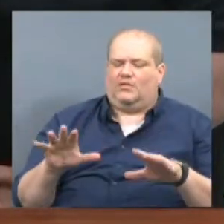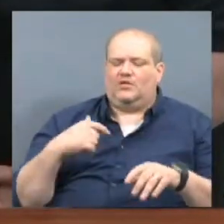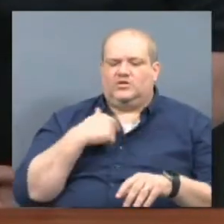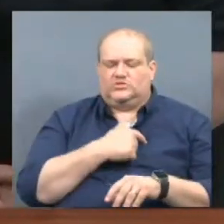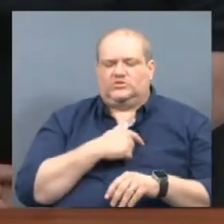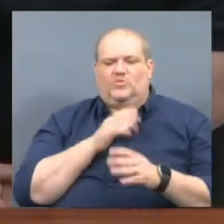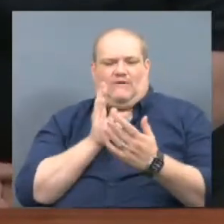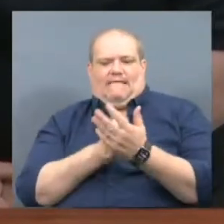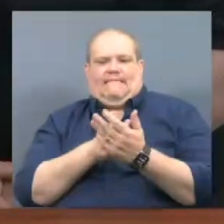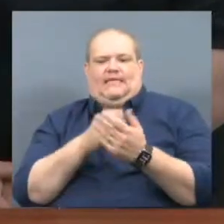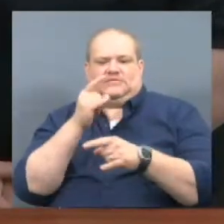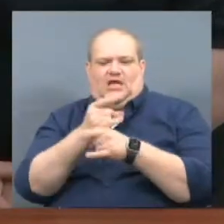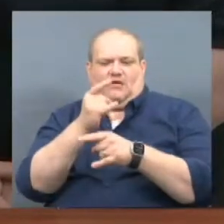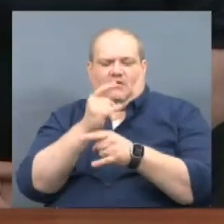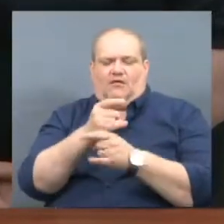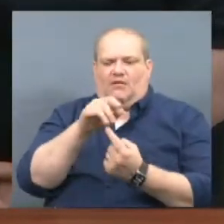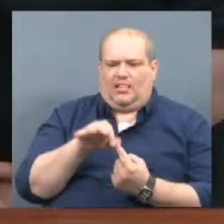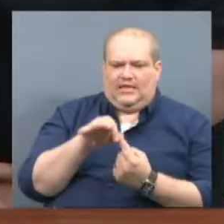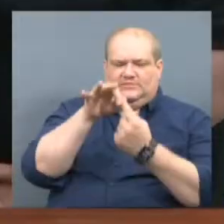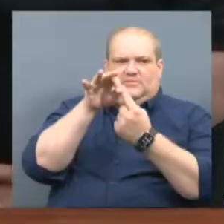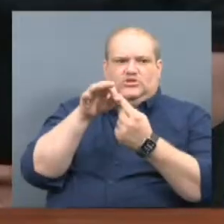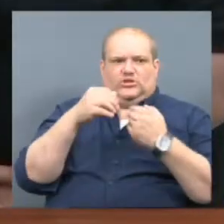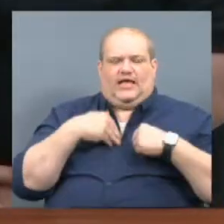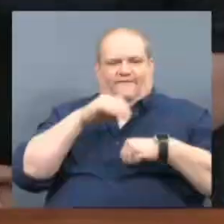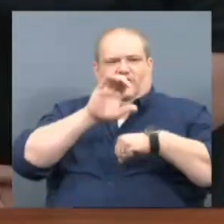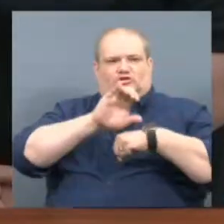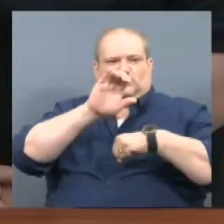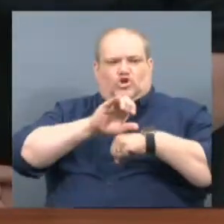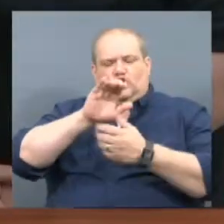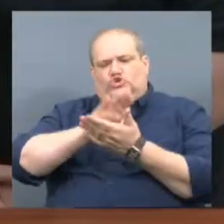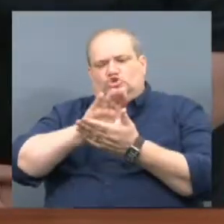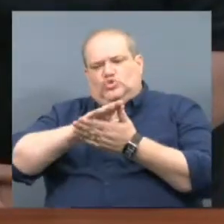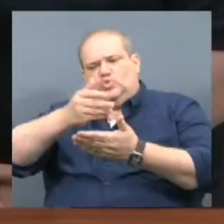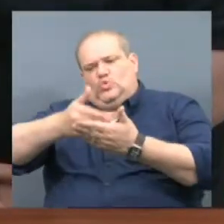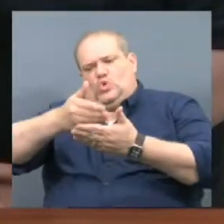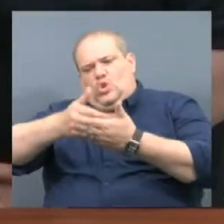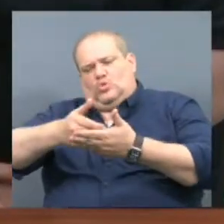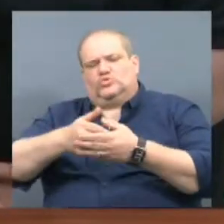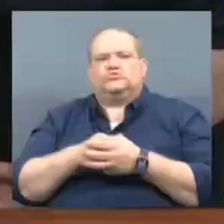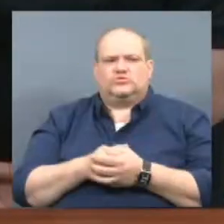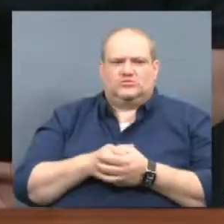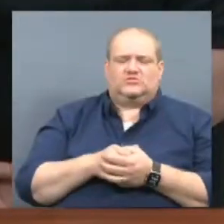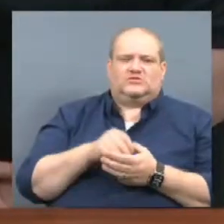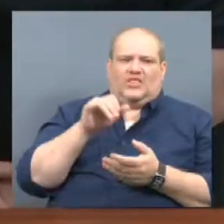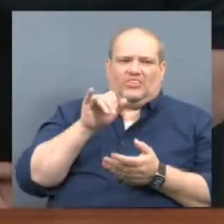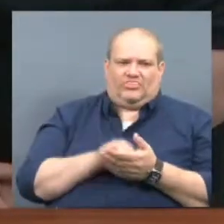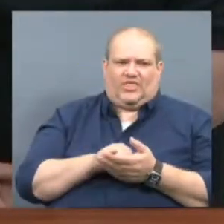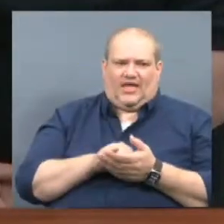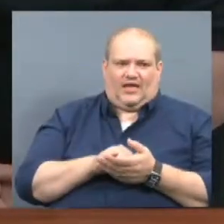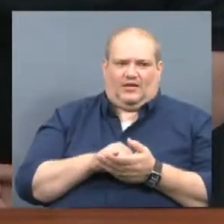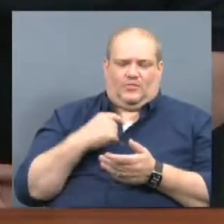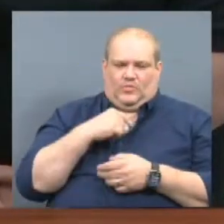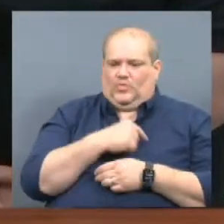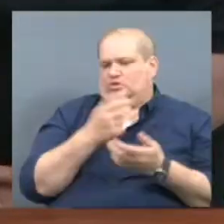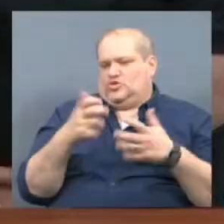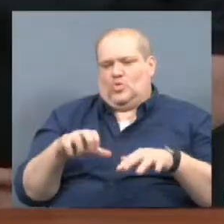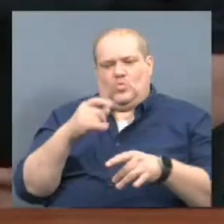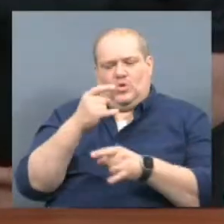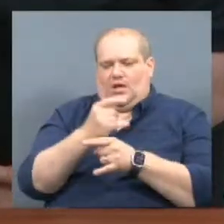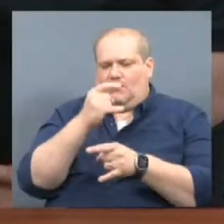So we are against alcohol, especially having a church, having a school nearby. So that's going to be the thing that we don't